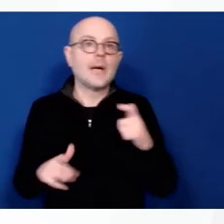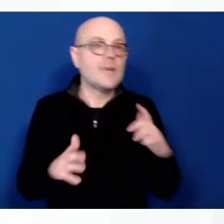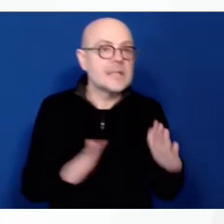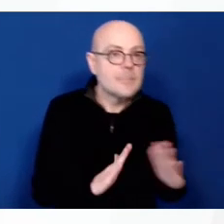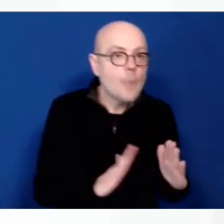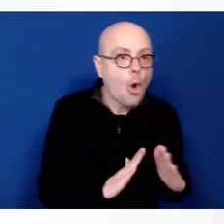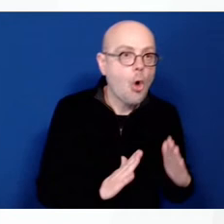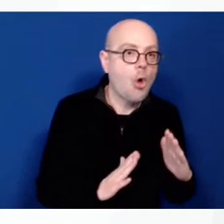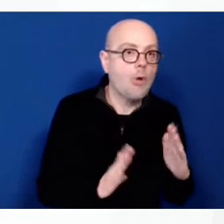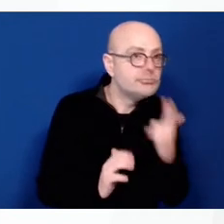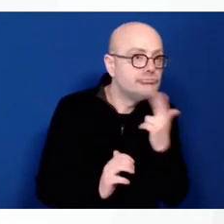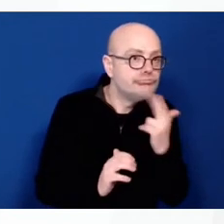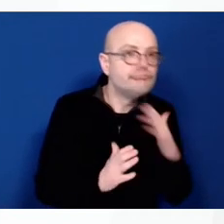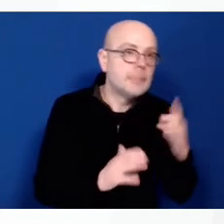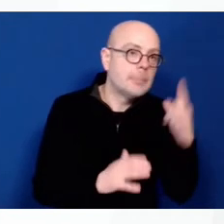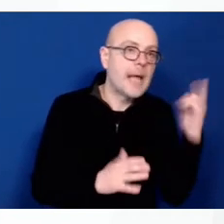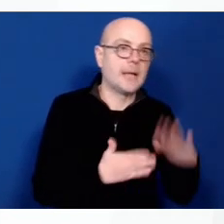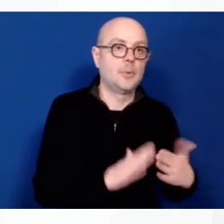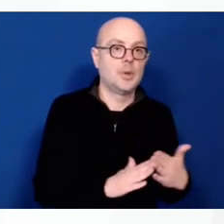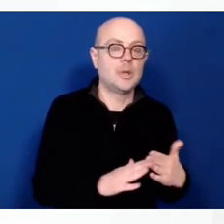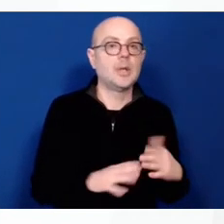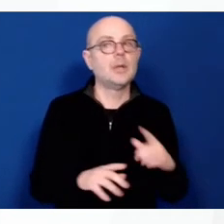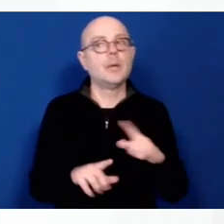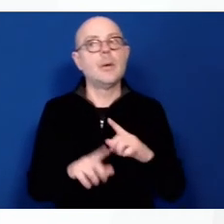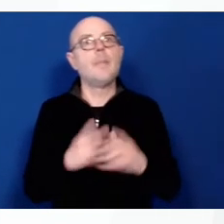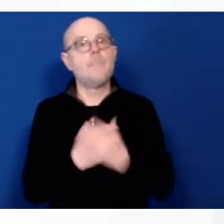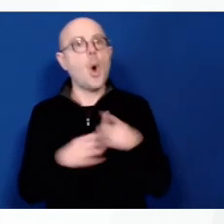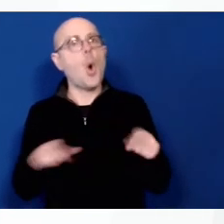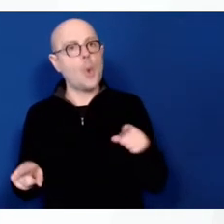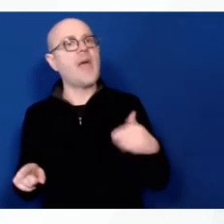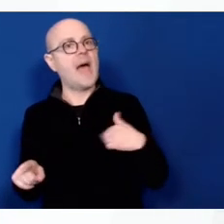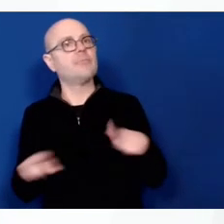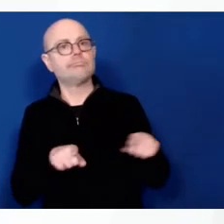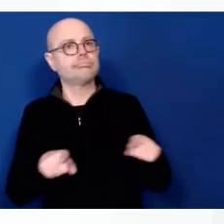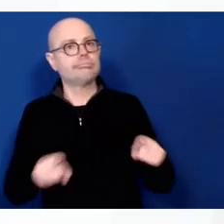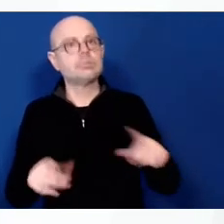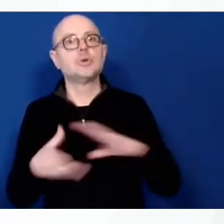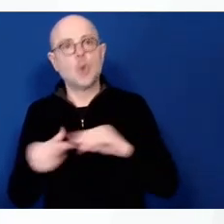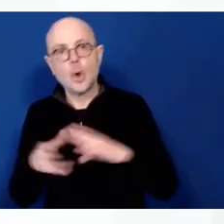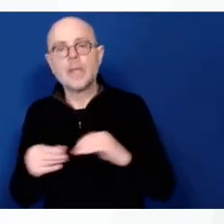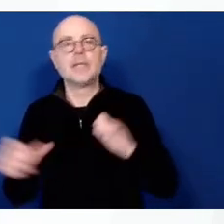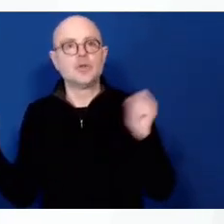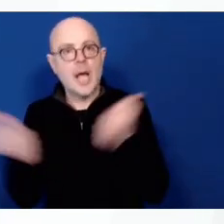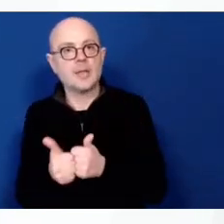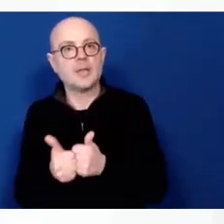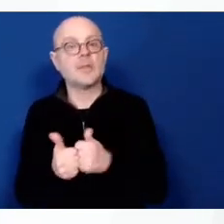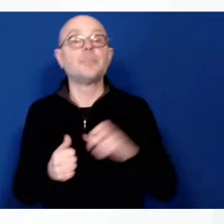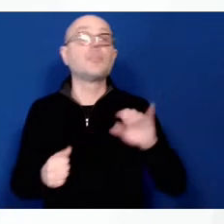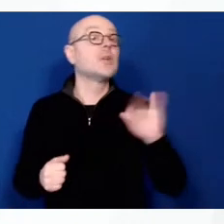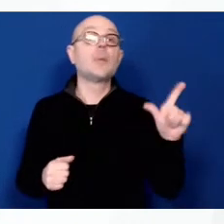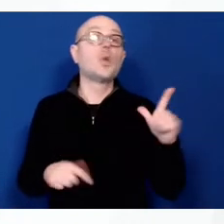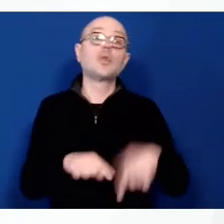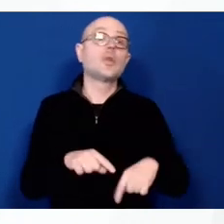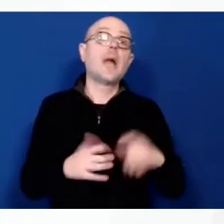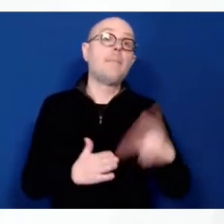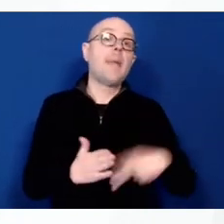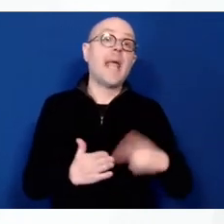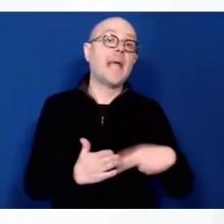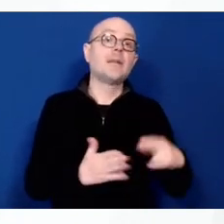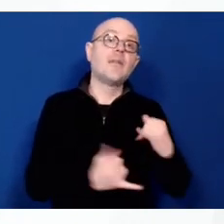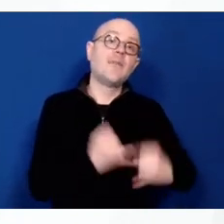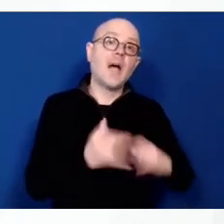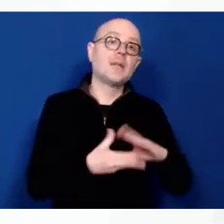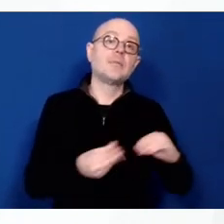struggle and reward. Lawrence couldn't yet paint the ending to his own story, but the closing panel of Bush's